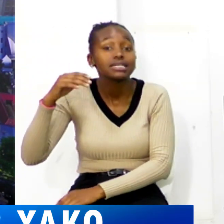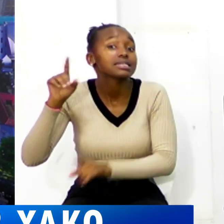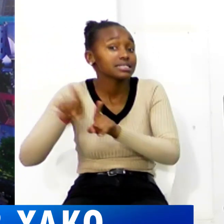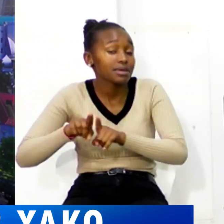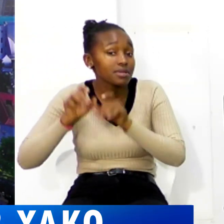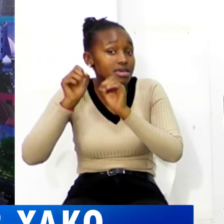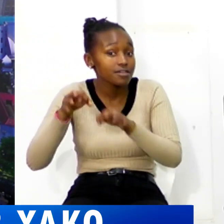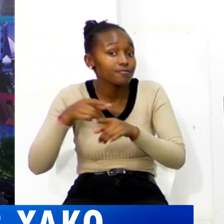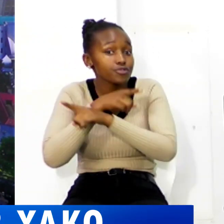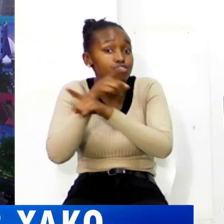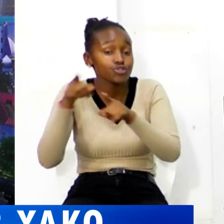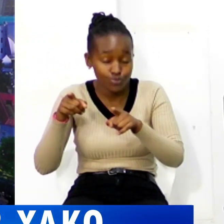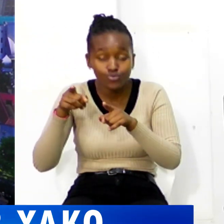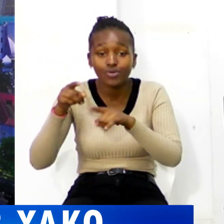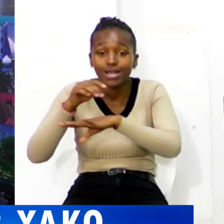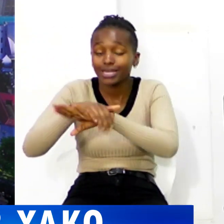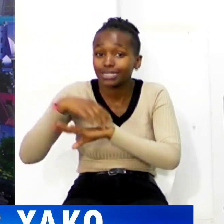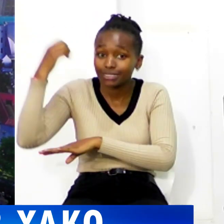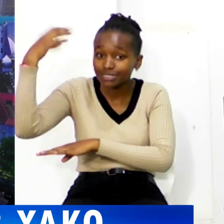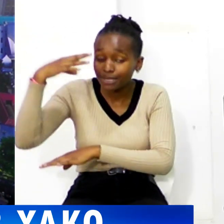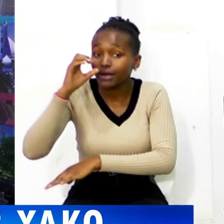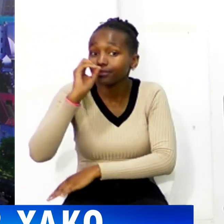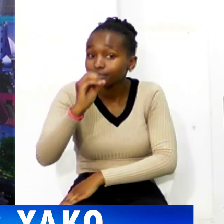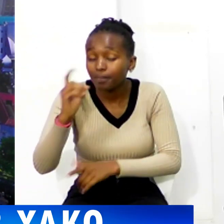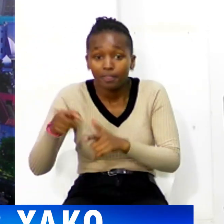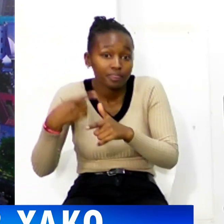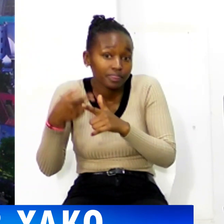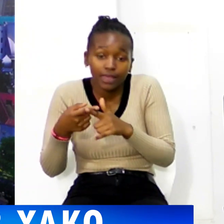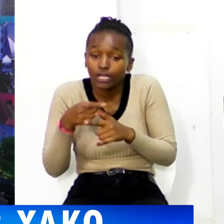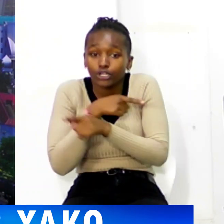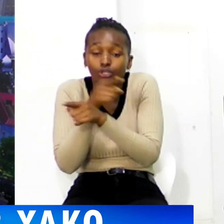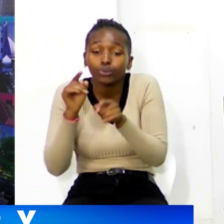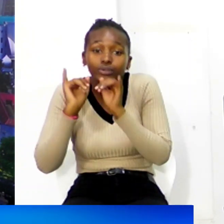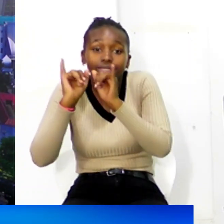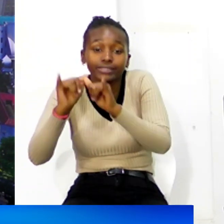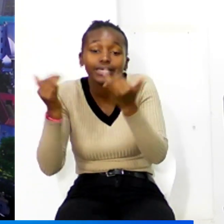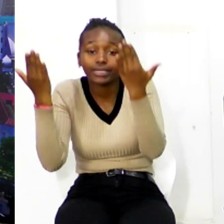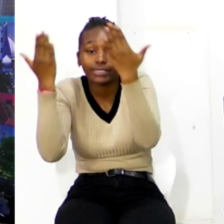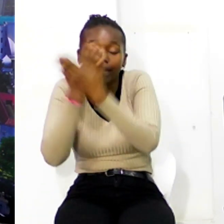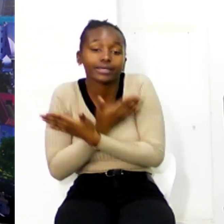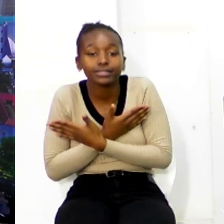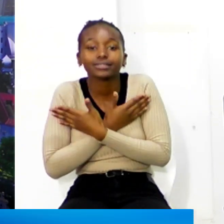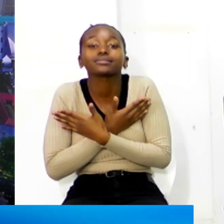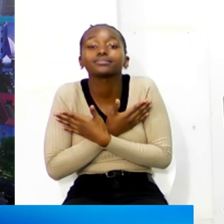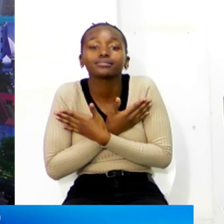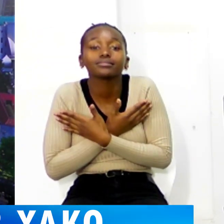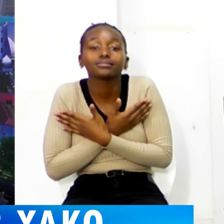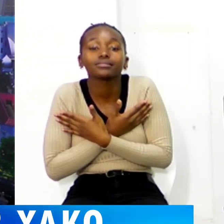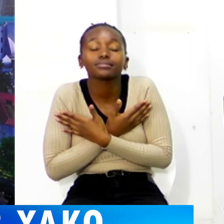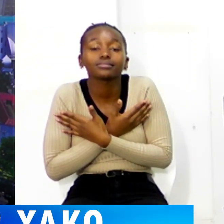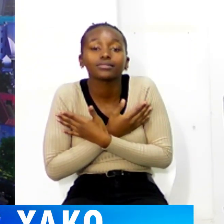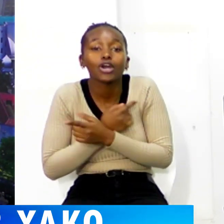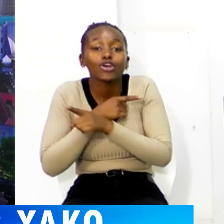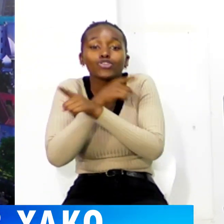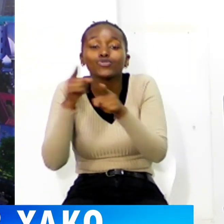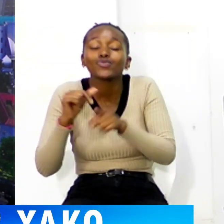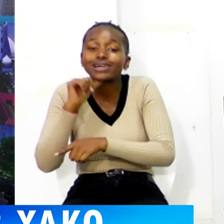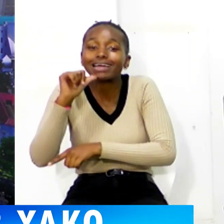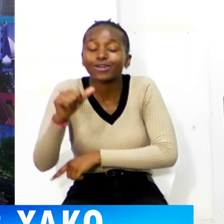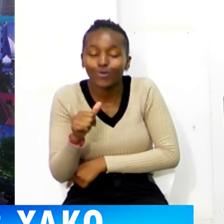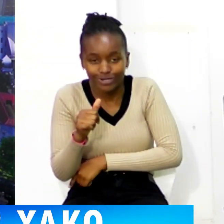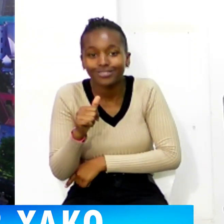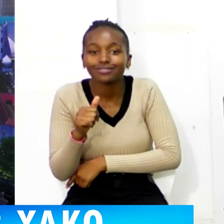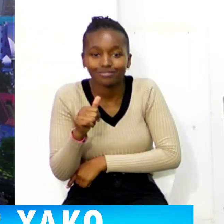you do not load token in your meters, it basically means you are in darkness. Yeah. Yeah. Okay. You will not be able to load because you'll